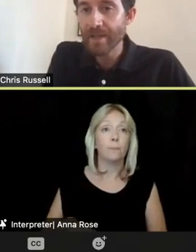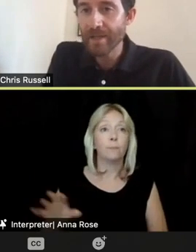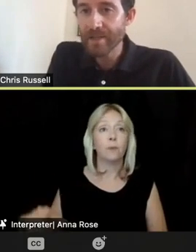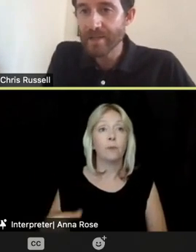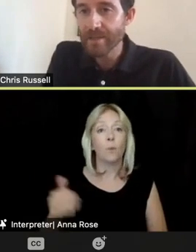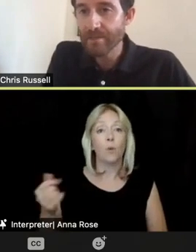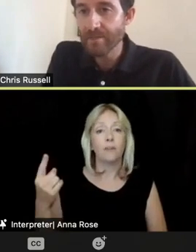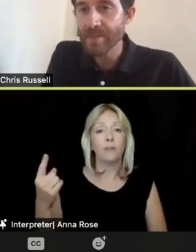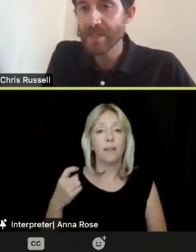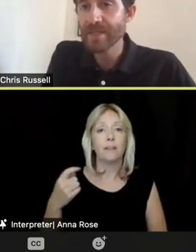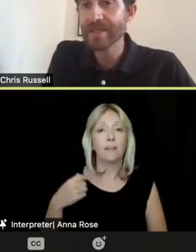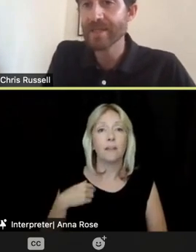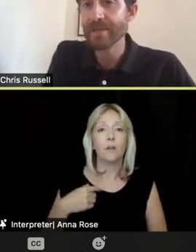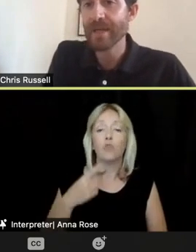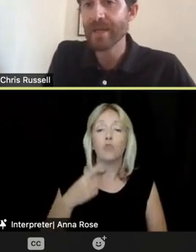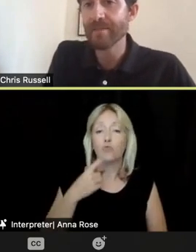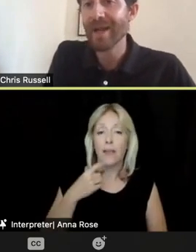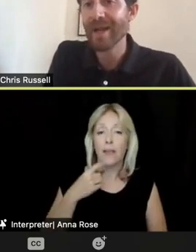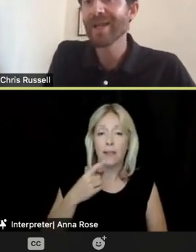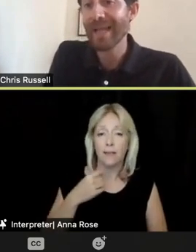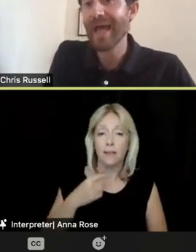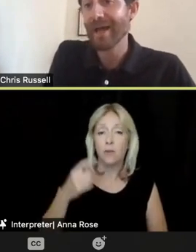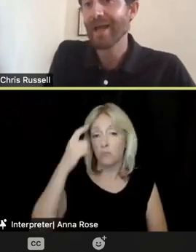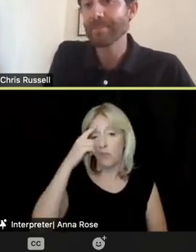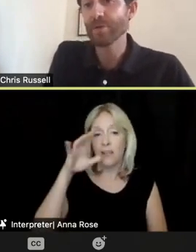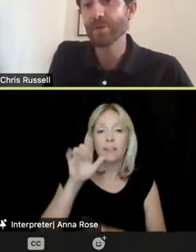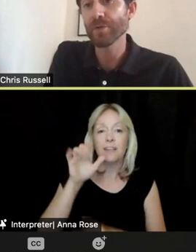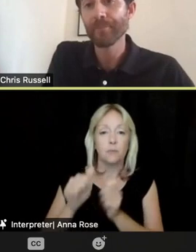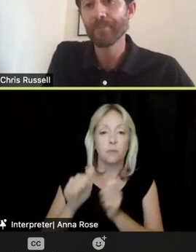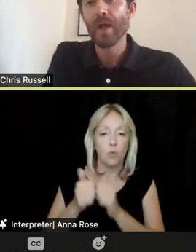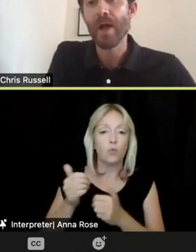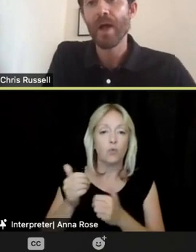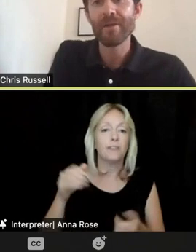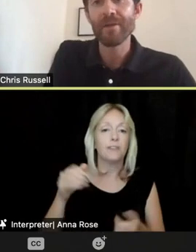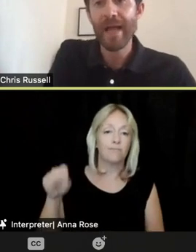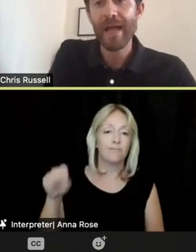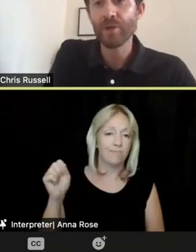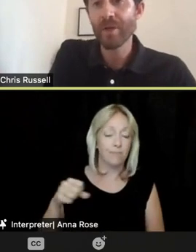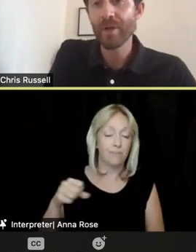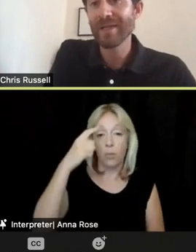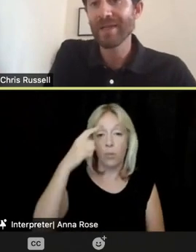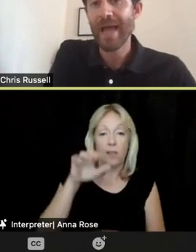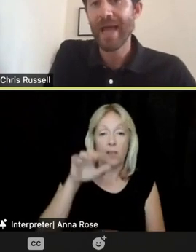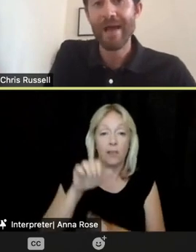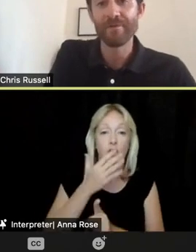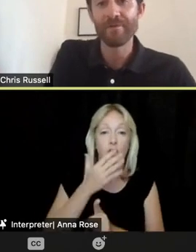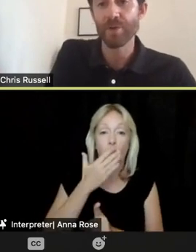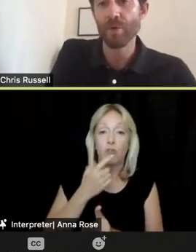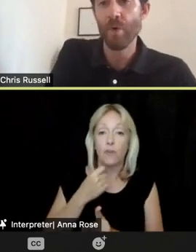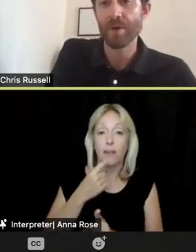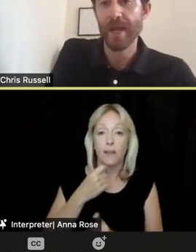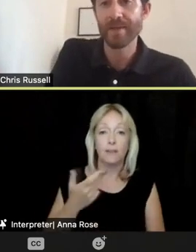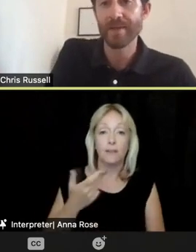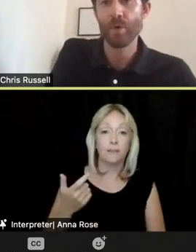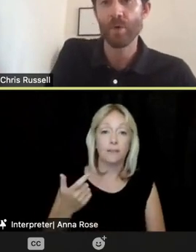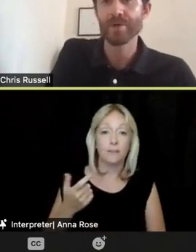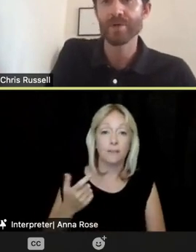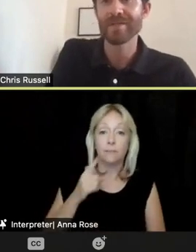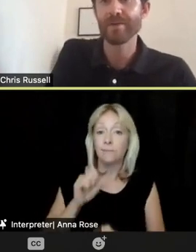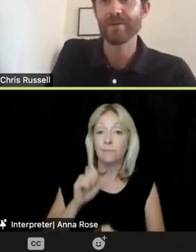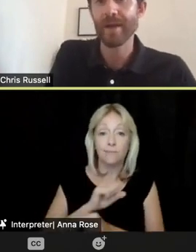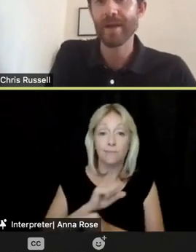the red is most easily seen by the brain? Yeah, absolutely. In fact, you don't even need to have a visual